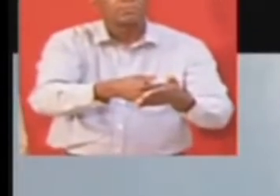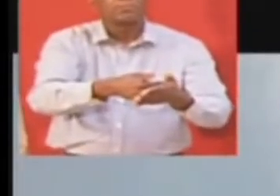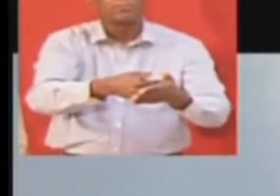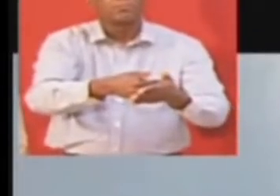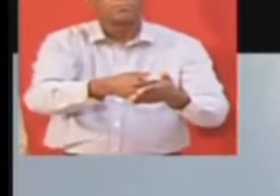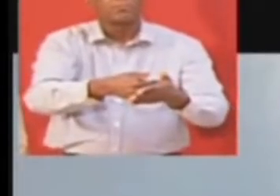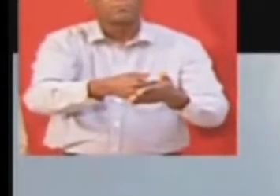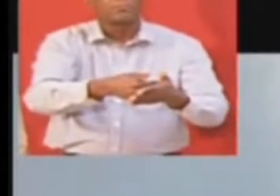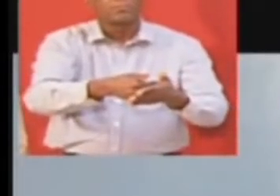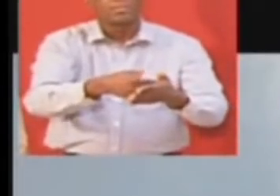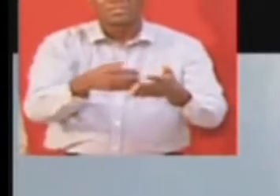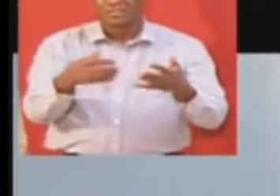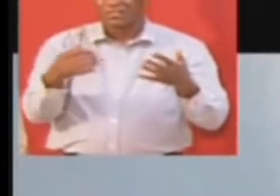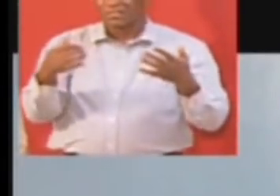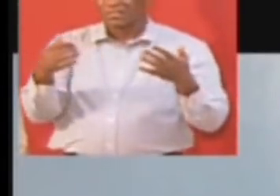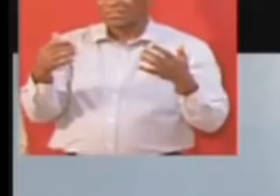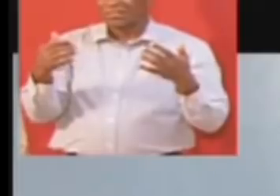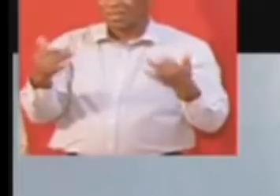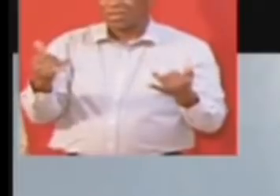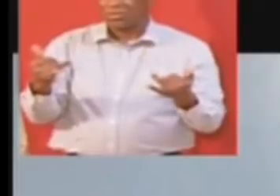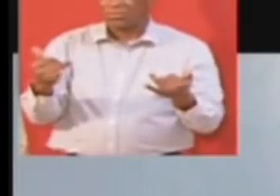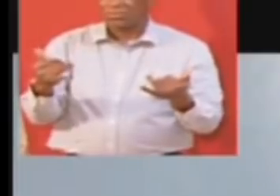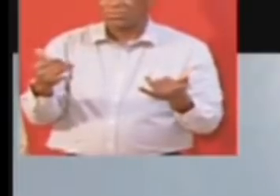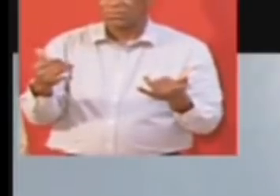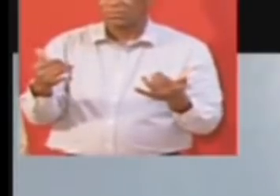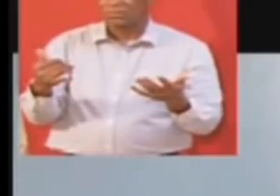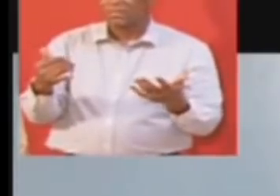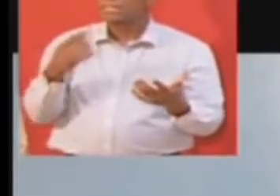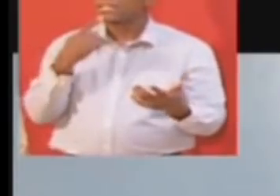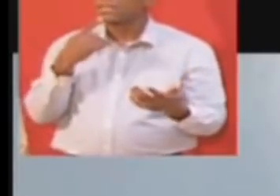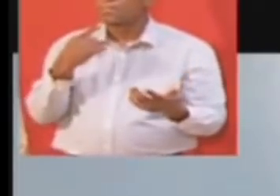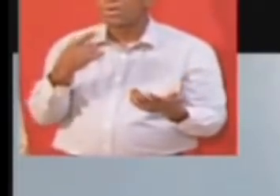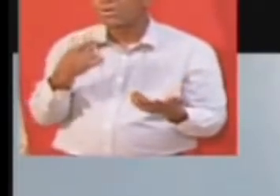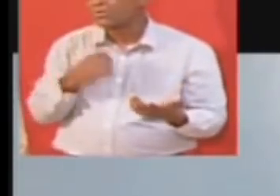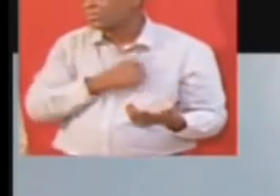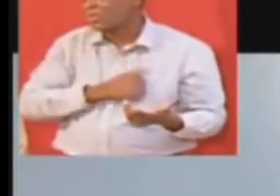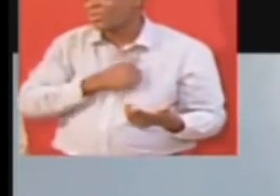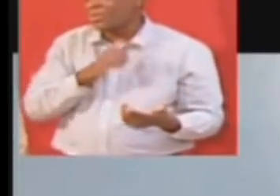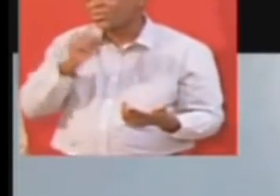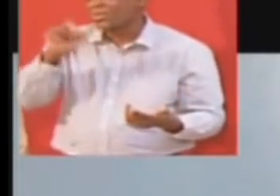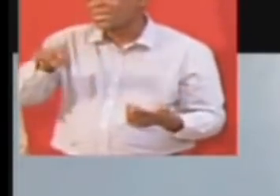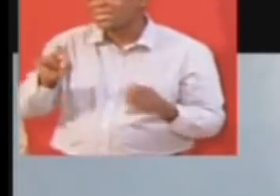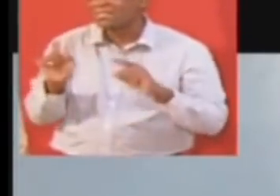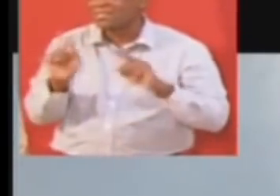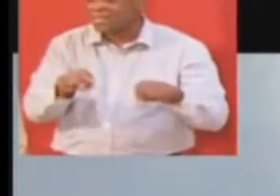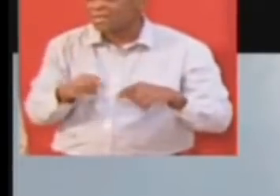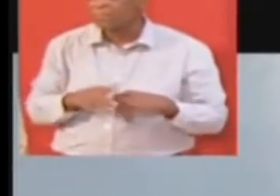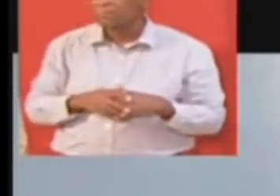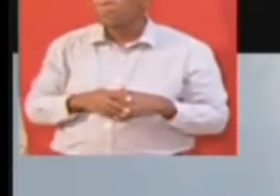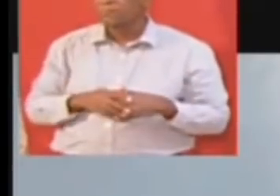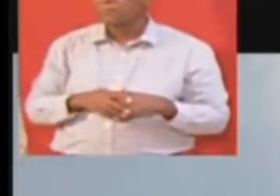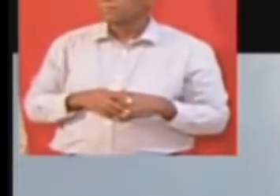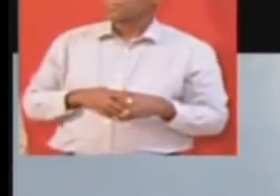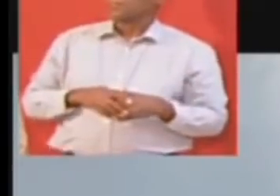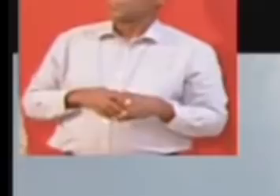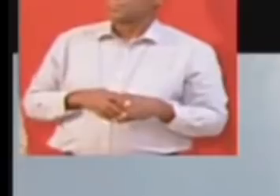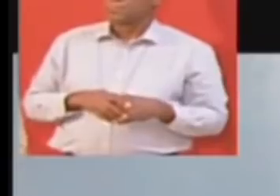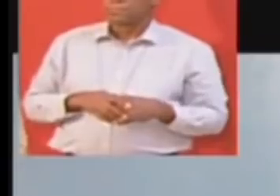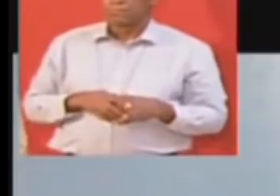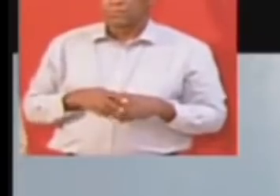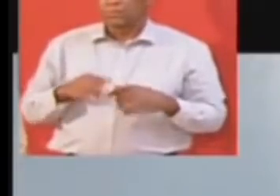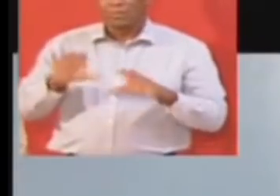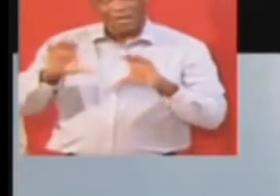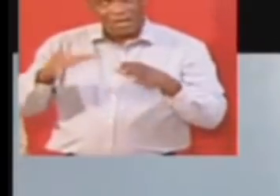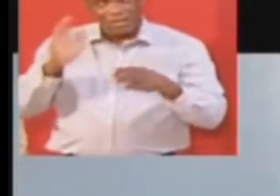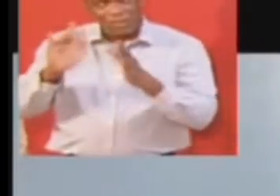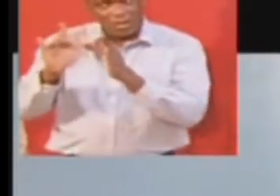are waiting exemption to return home. One of them is actually sick and is in need of medical